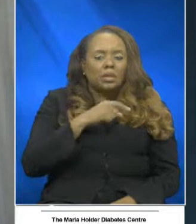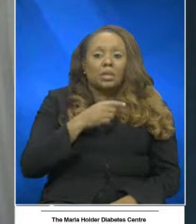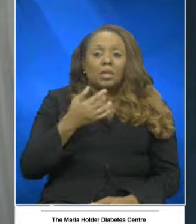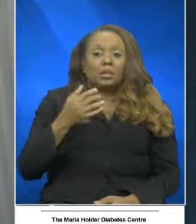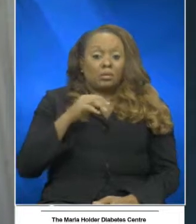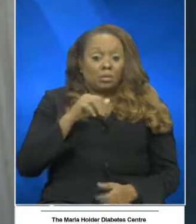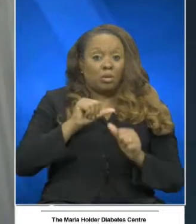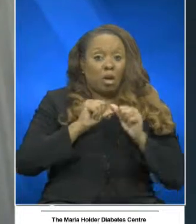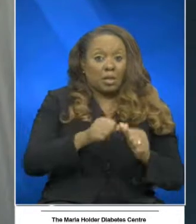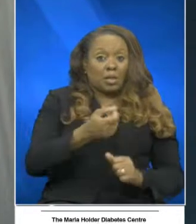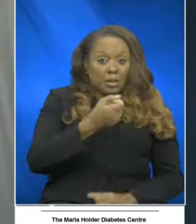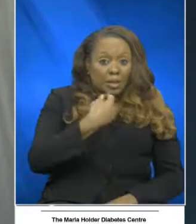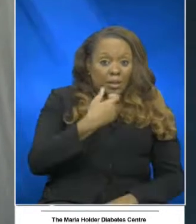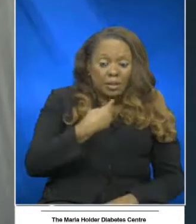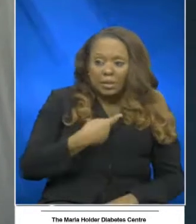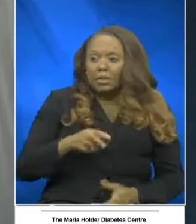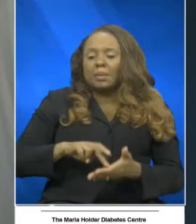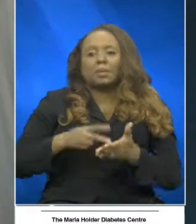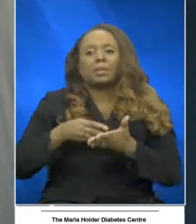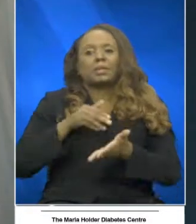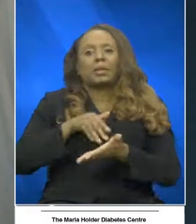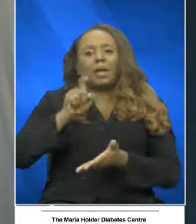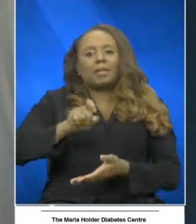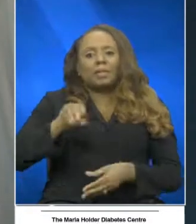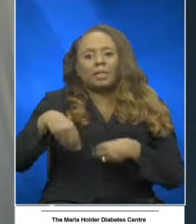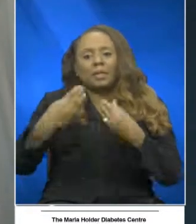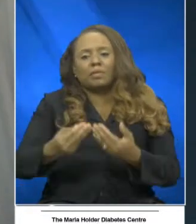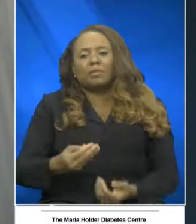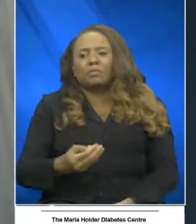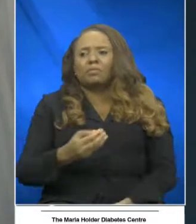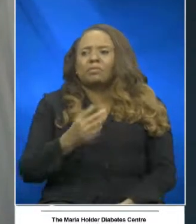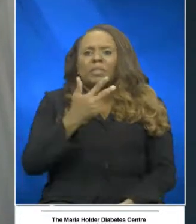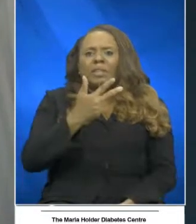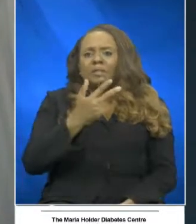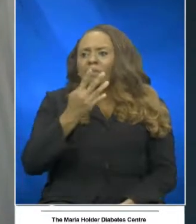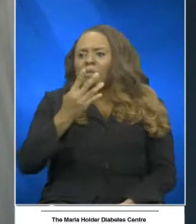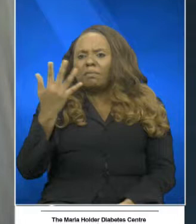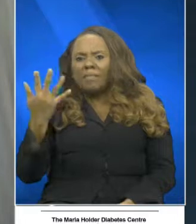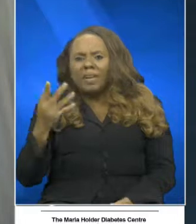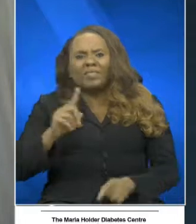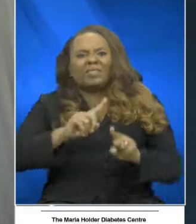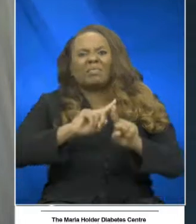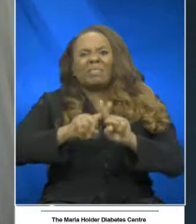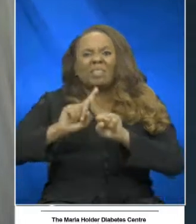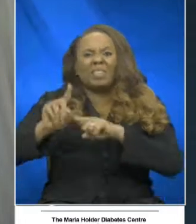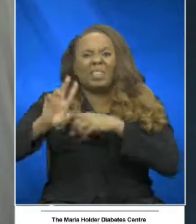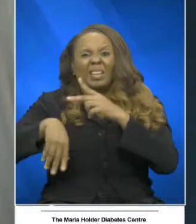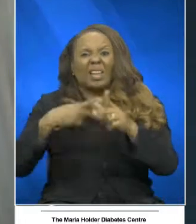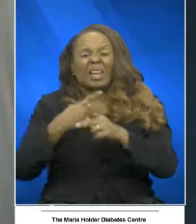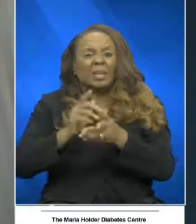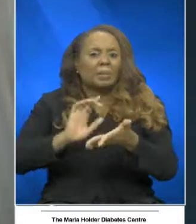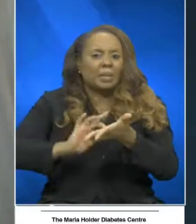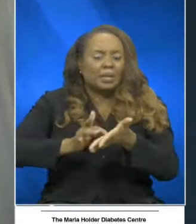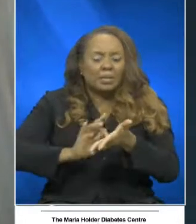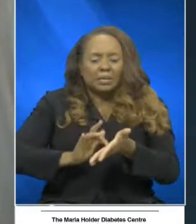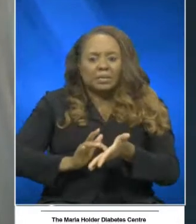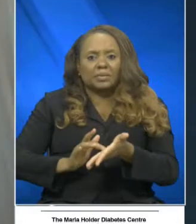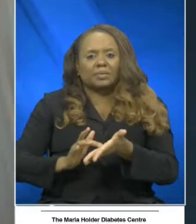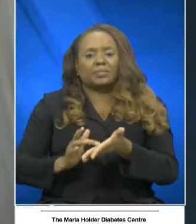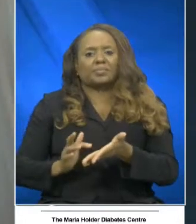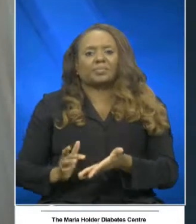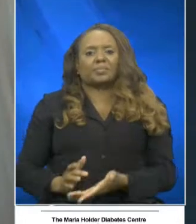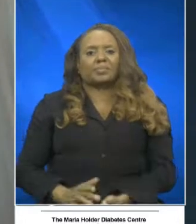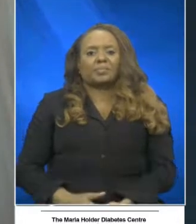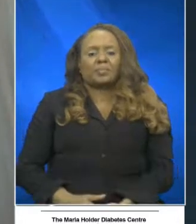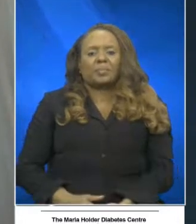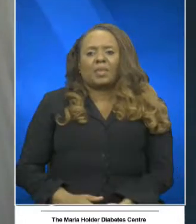your blood pressure with 3, 4, 5 different medications sometimes. And you are causing damage throughout